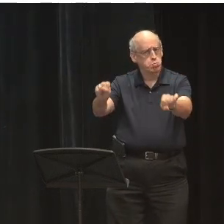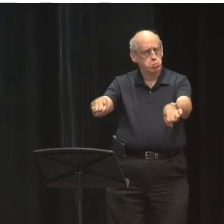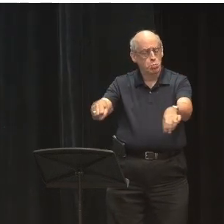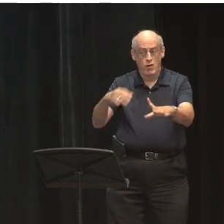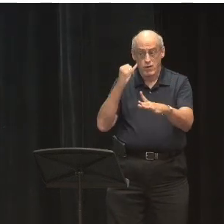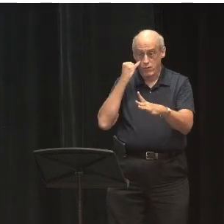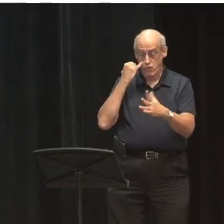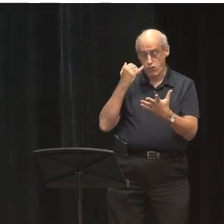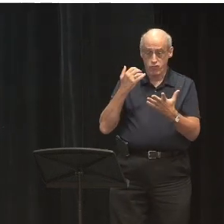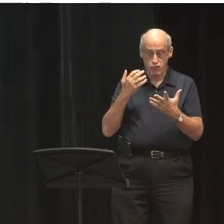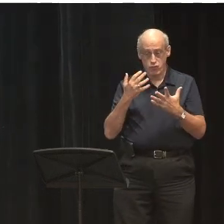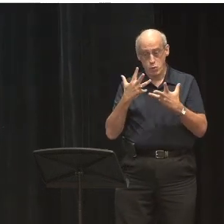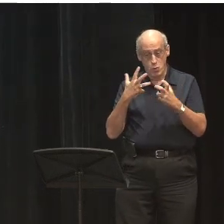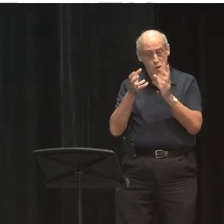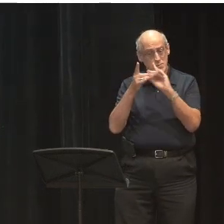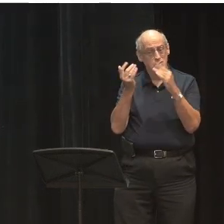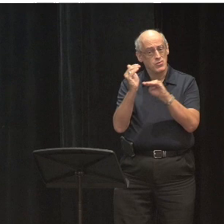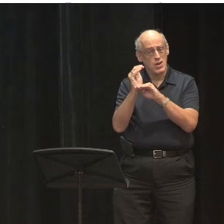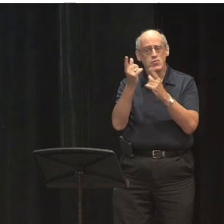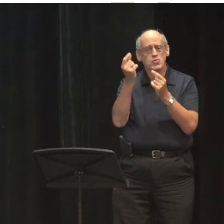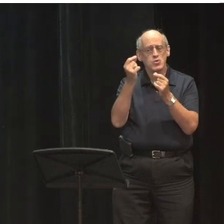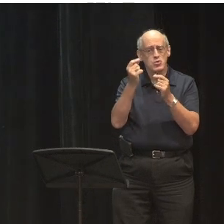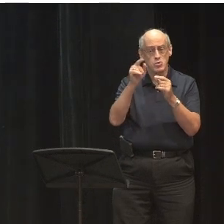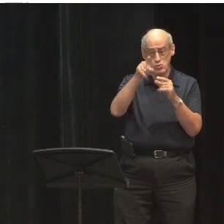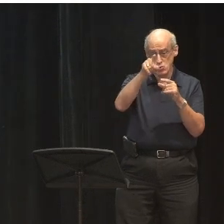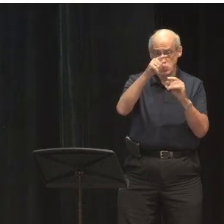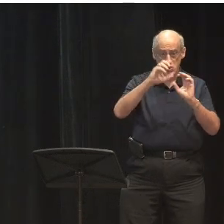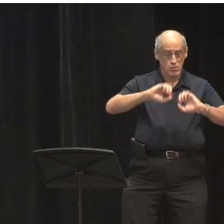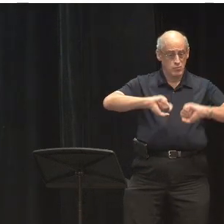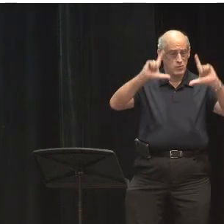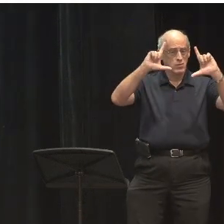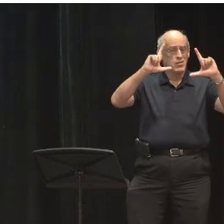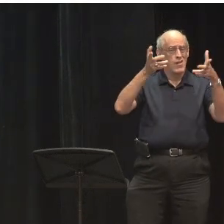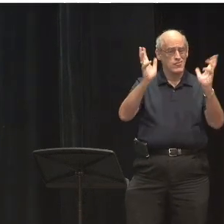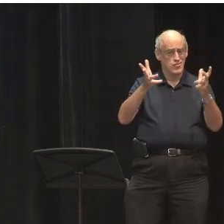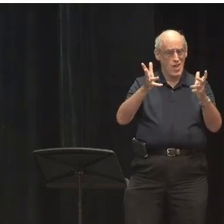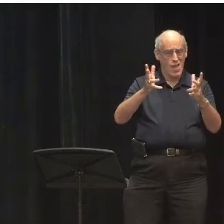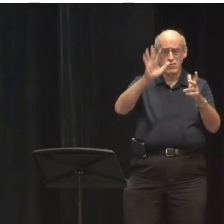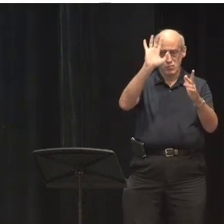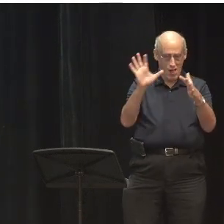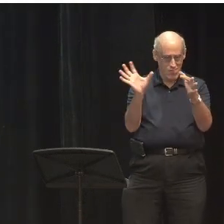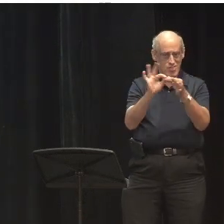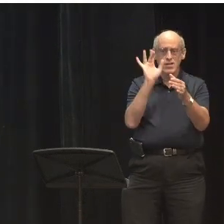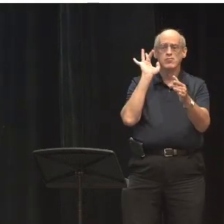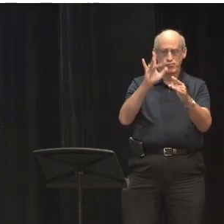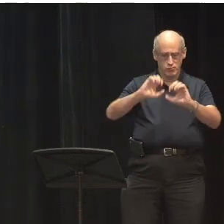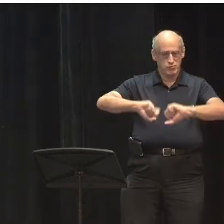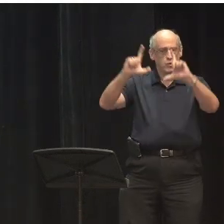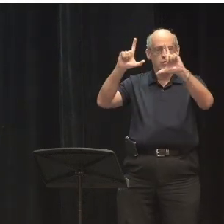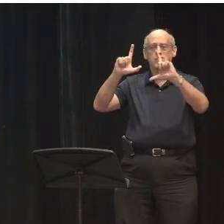And if you'd like to speak tonight, just click on the link that's posted in the Zoom chat. It will take you to a virtual